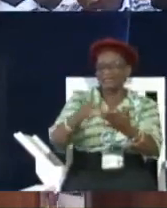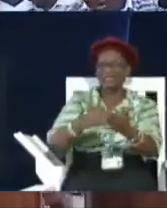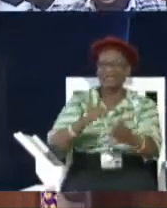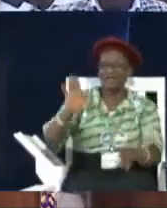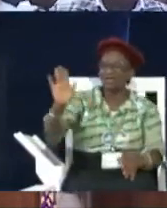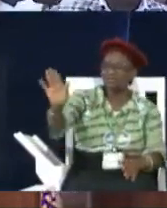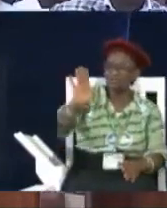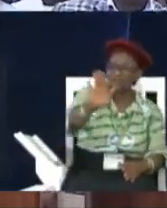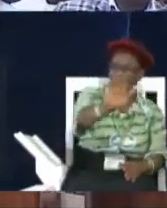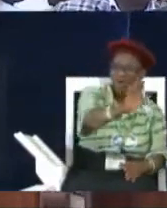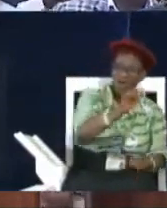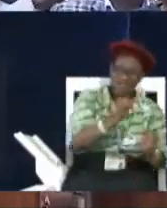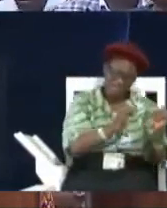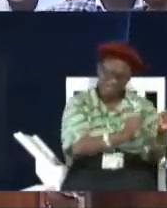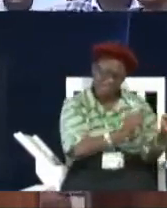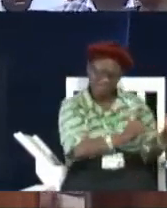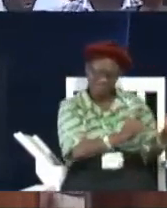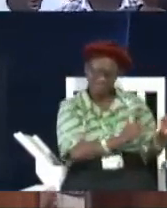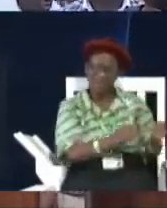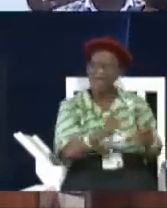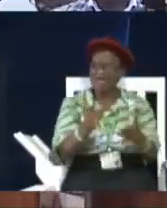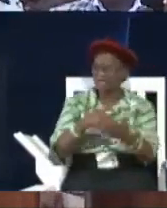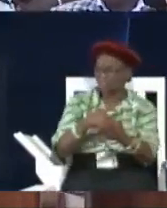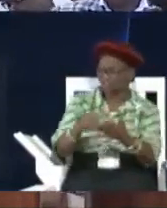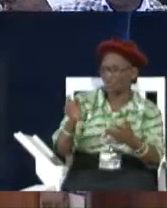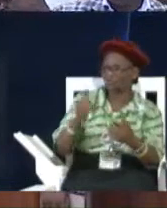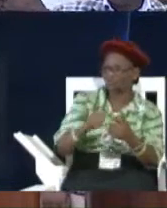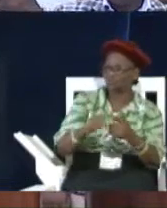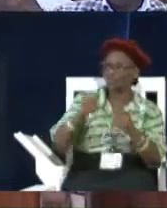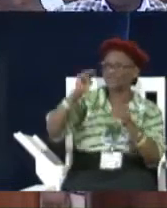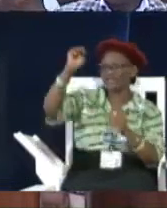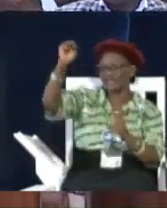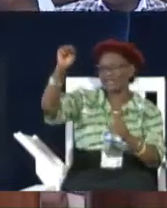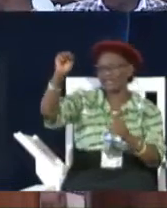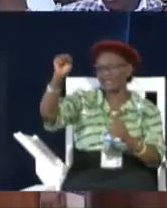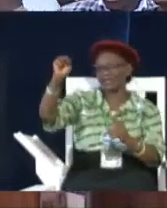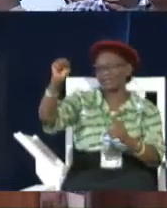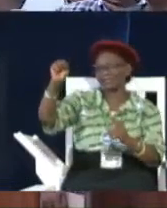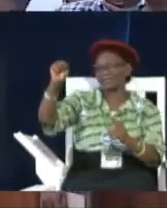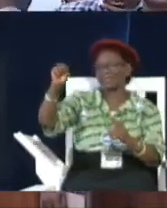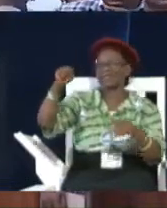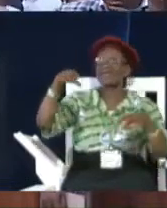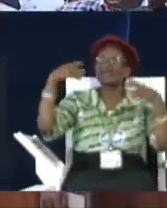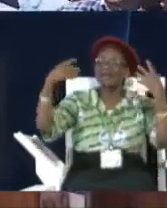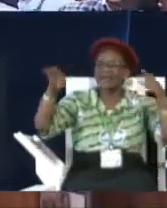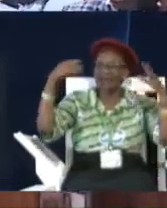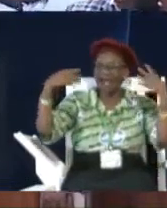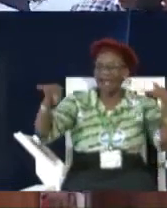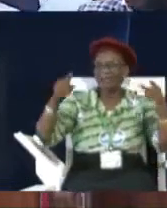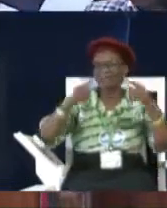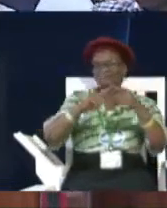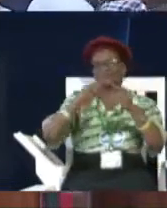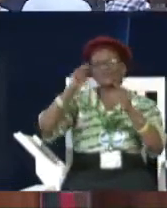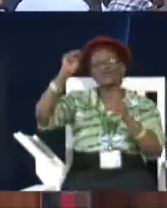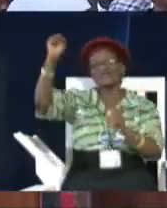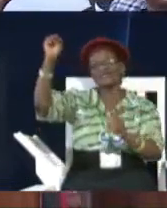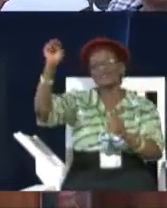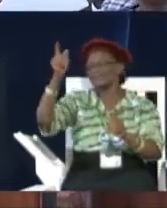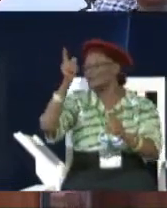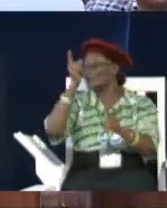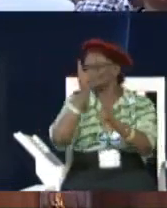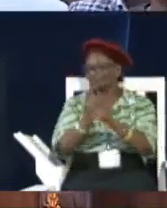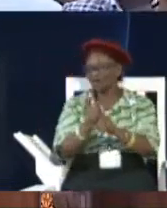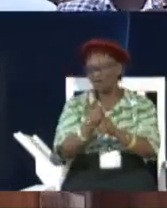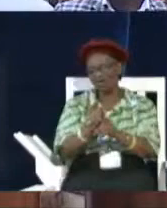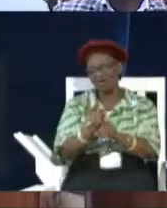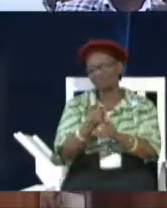him. Clap to him. Just praise him. Just your own way.